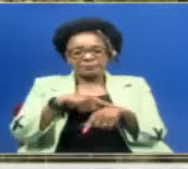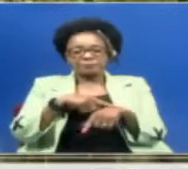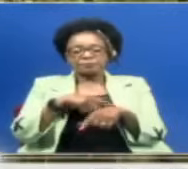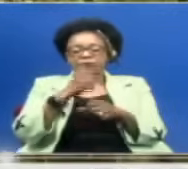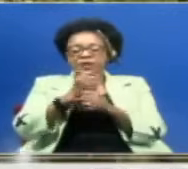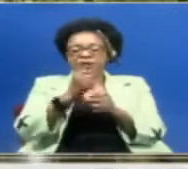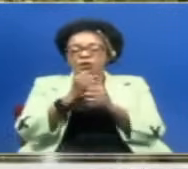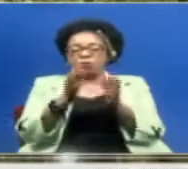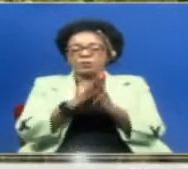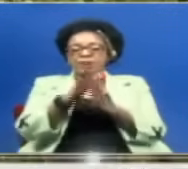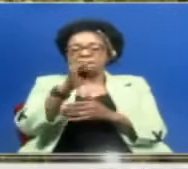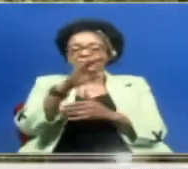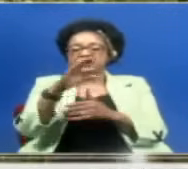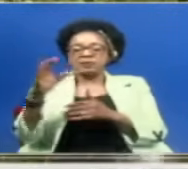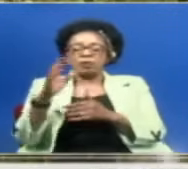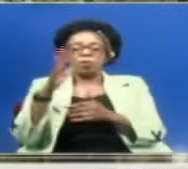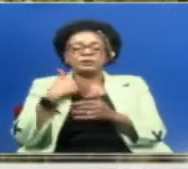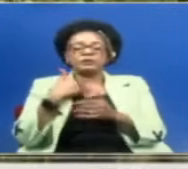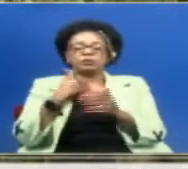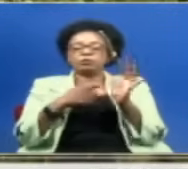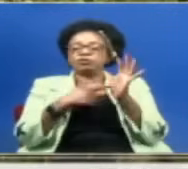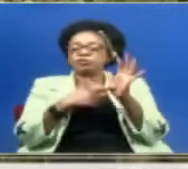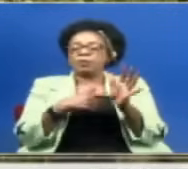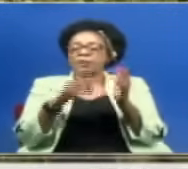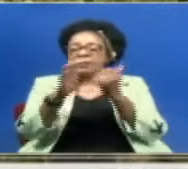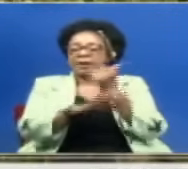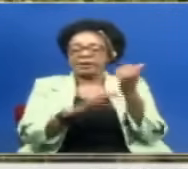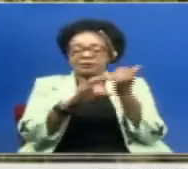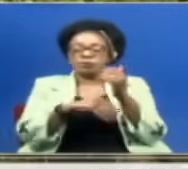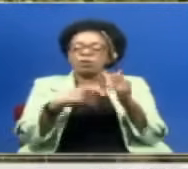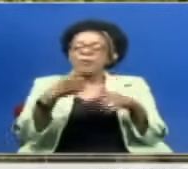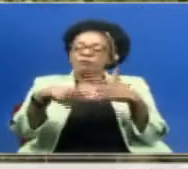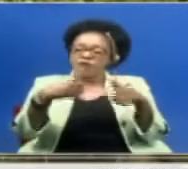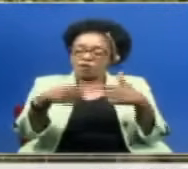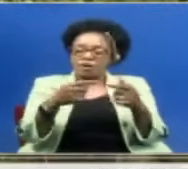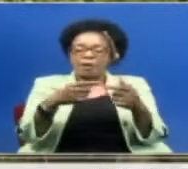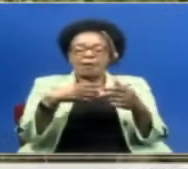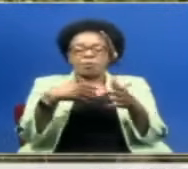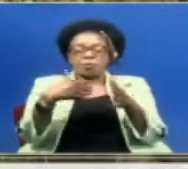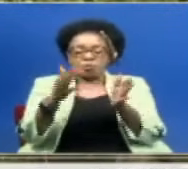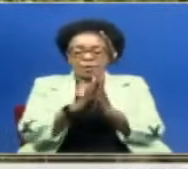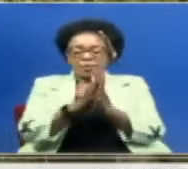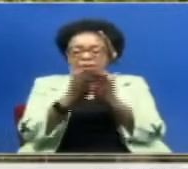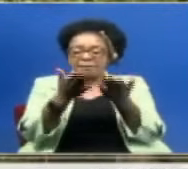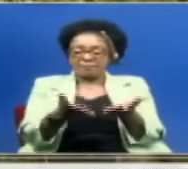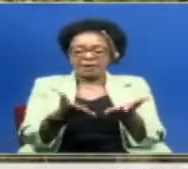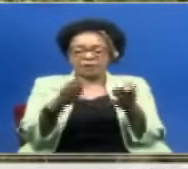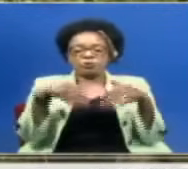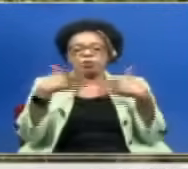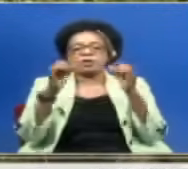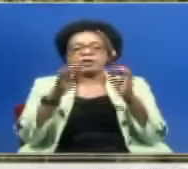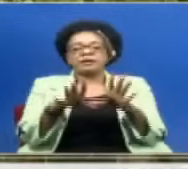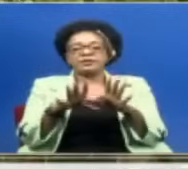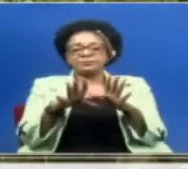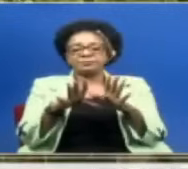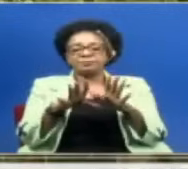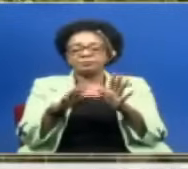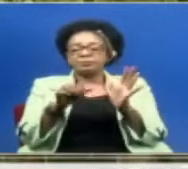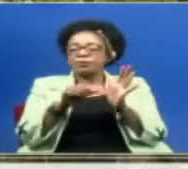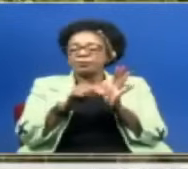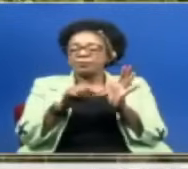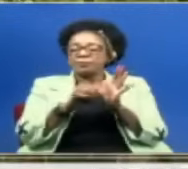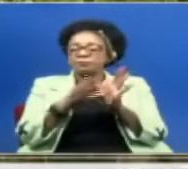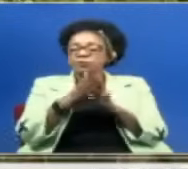needed to show the country that the country will move on even in his absence. Now, the problem with that is